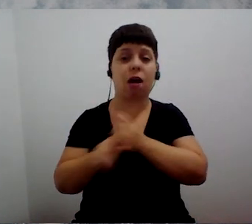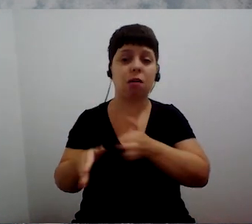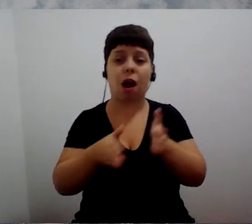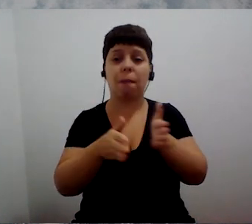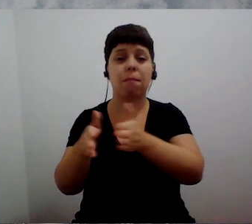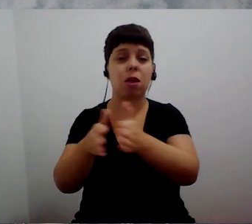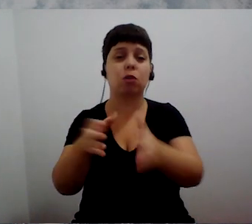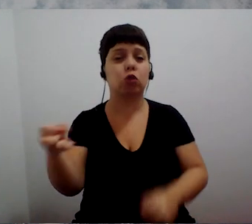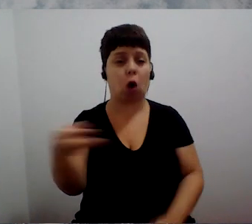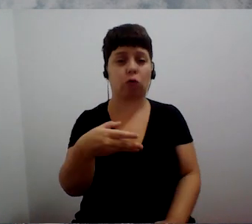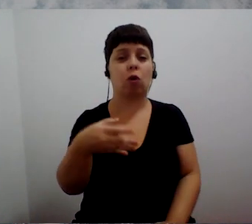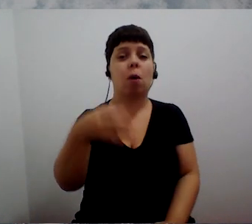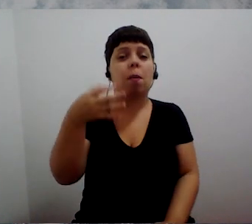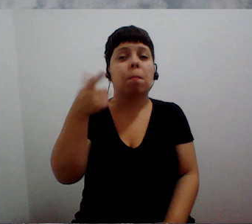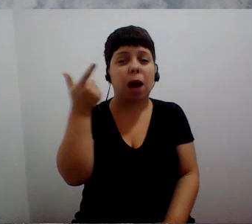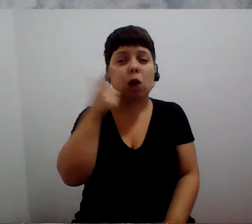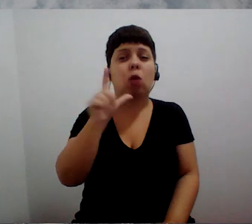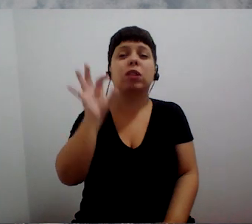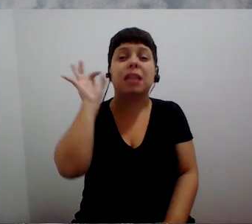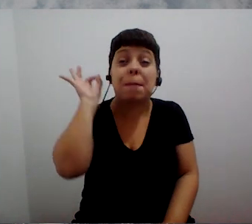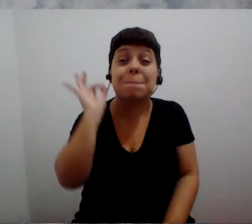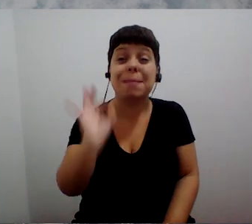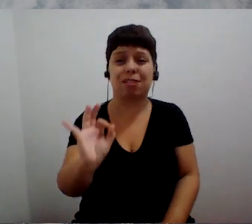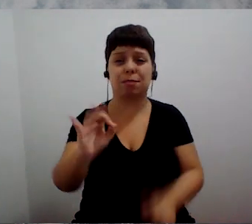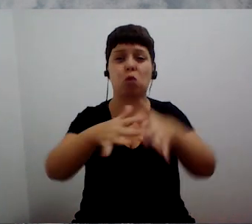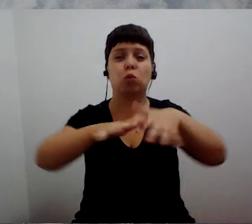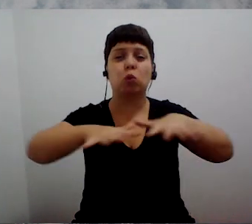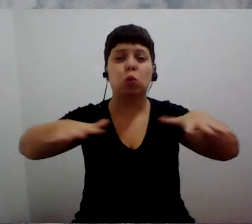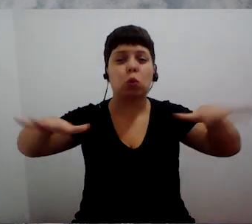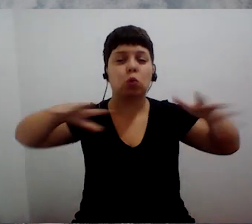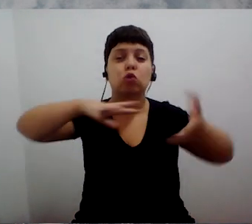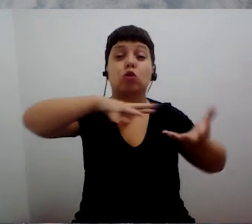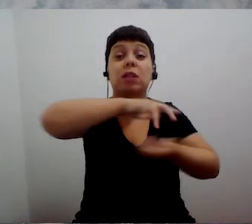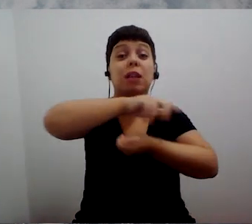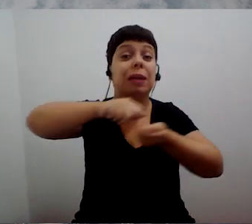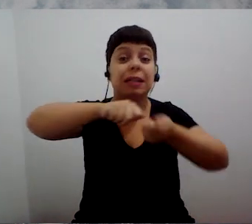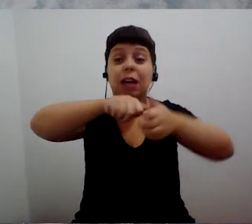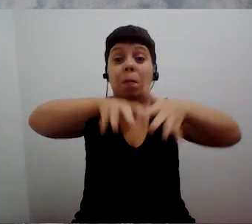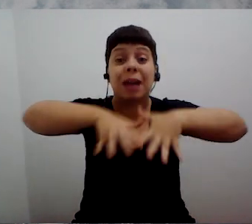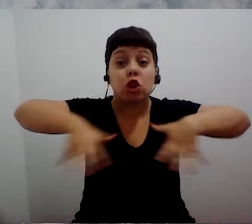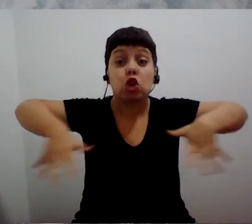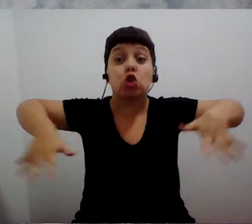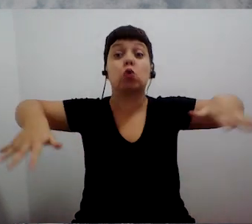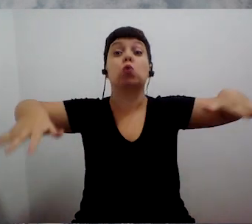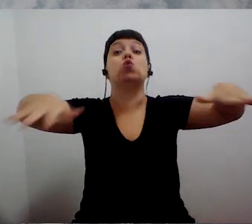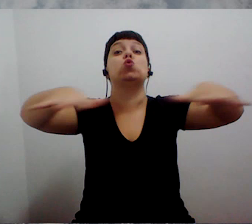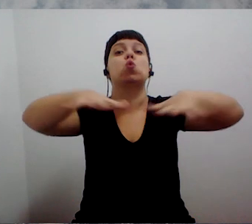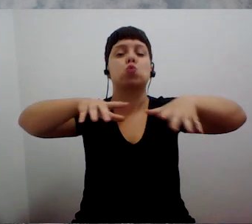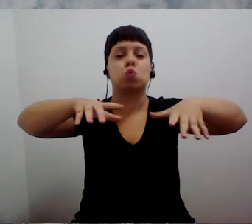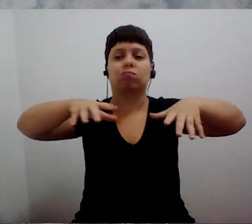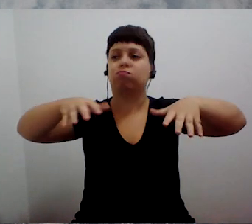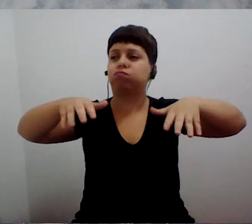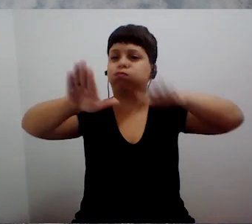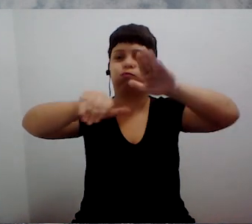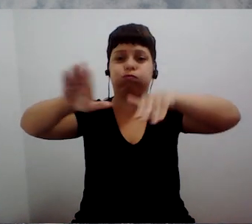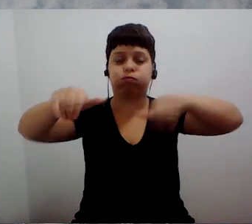bring sustainability in a cross-cutting manner to all sectors, to all policies within the public sector.